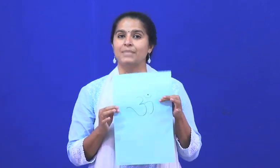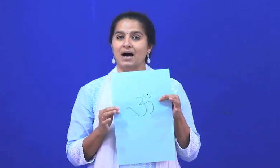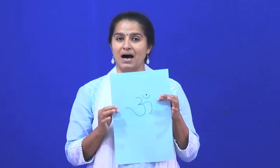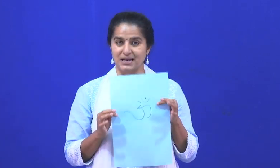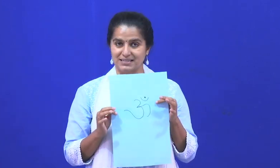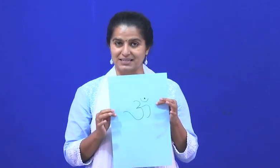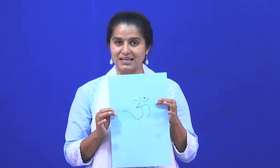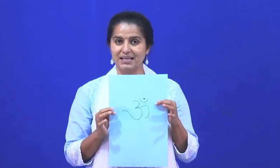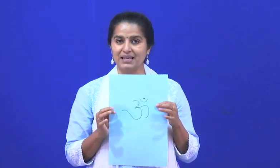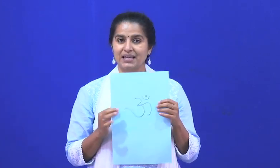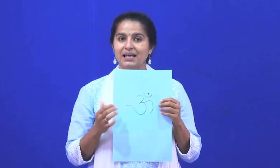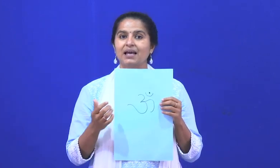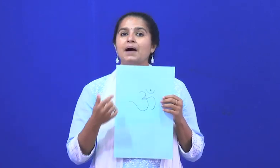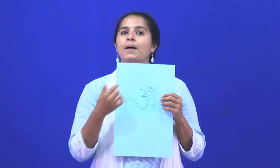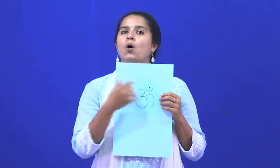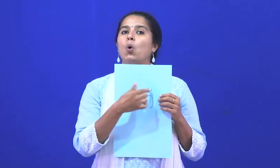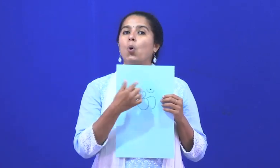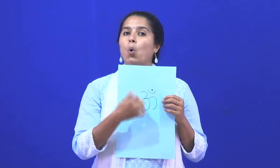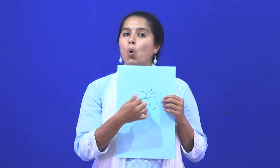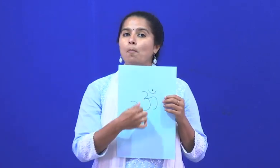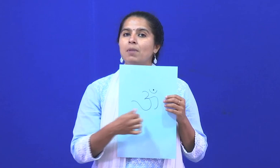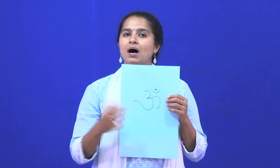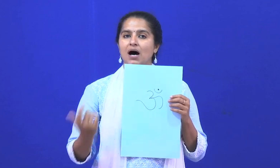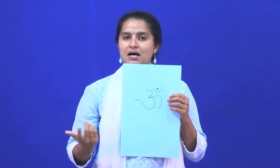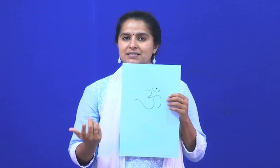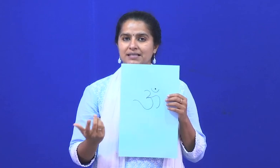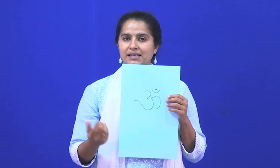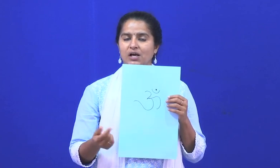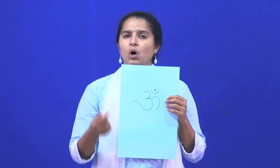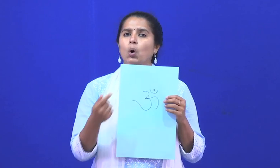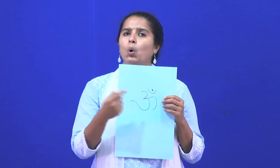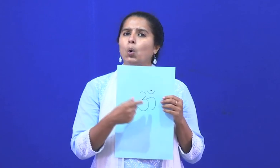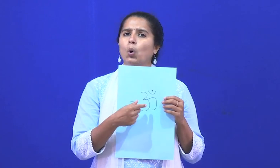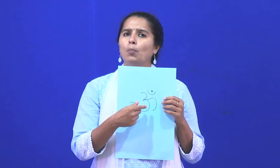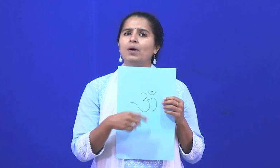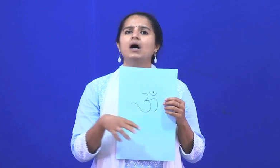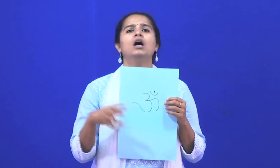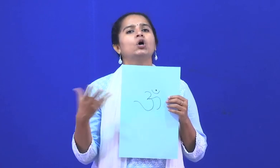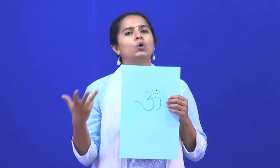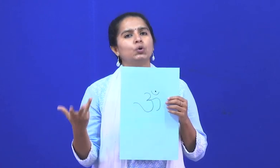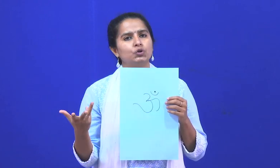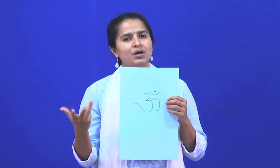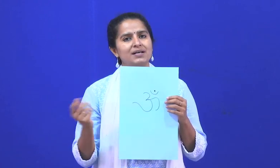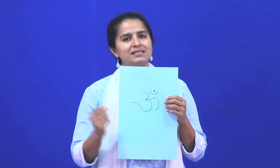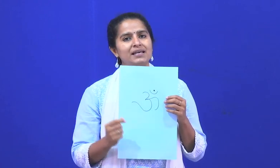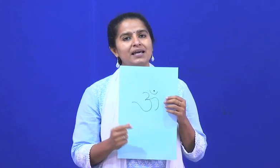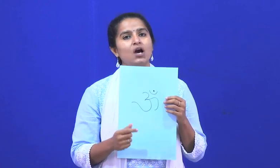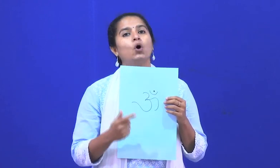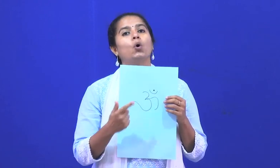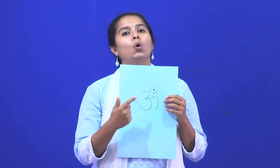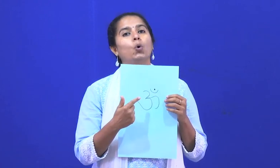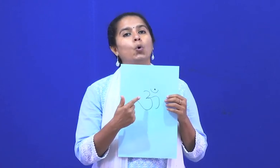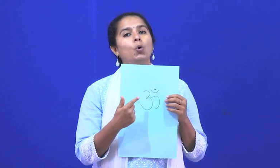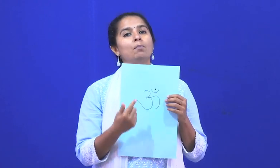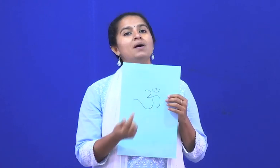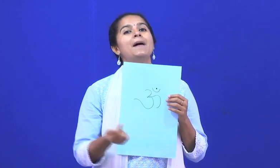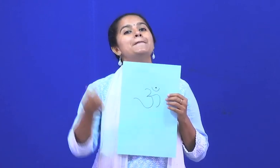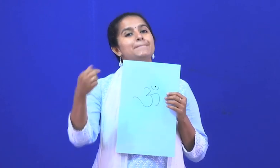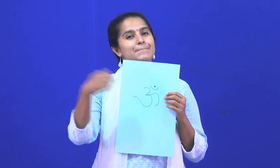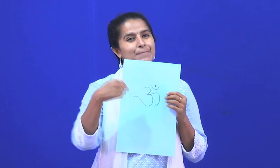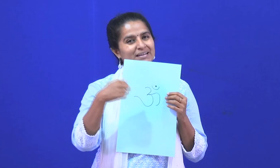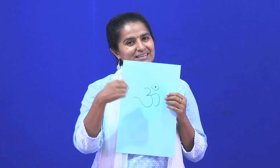patram asti, om asti, om kutra asti,